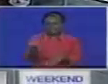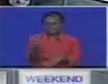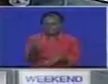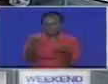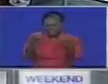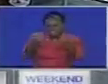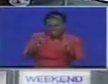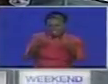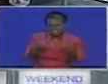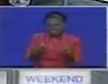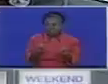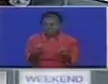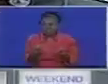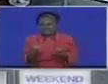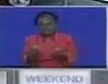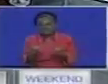to